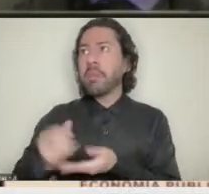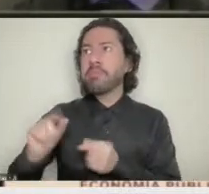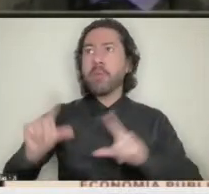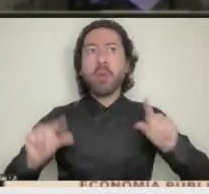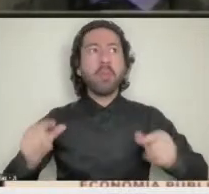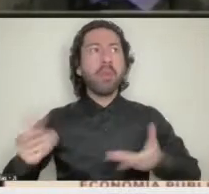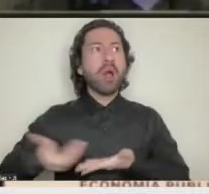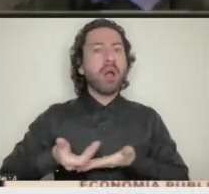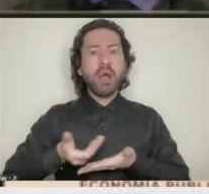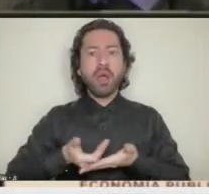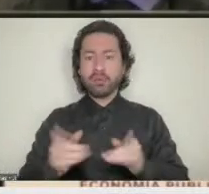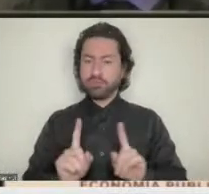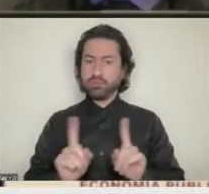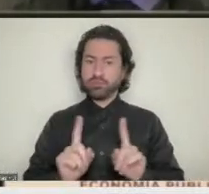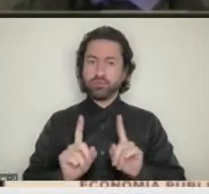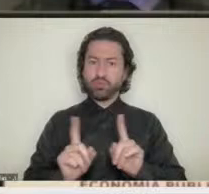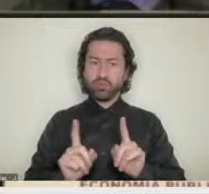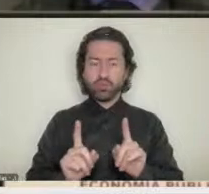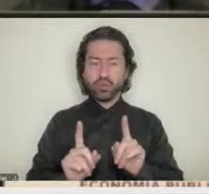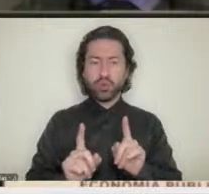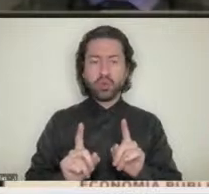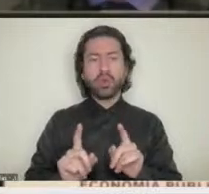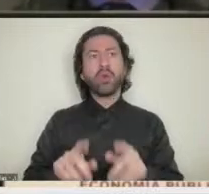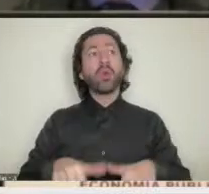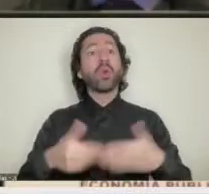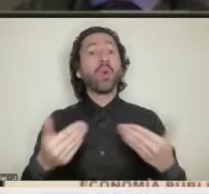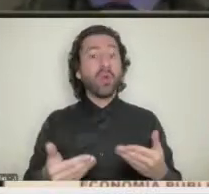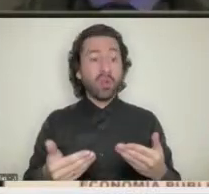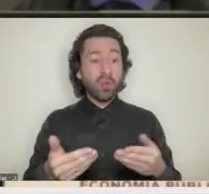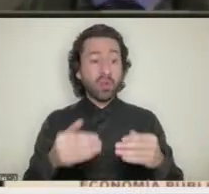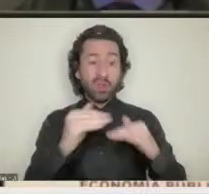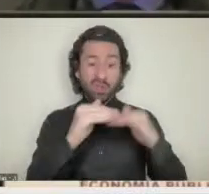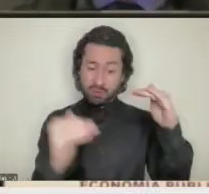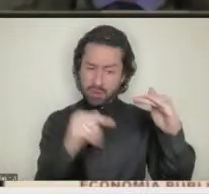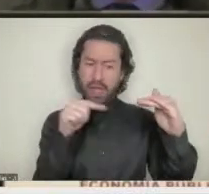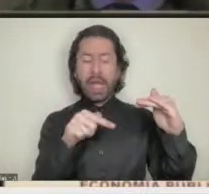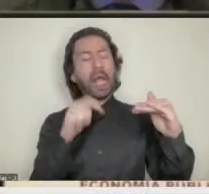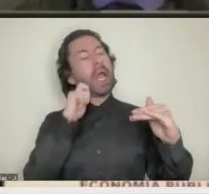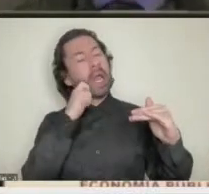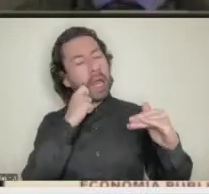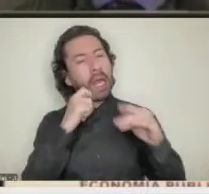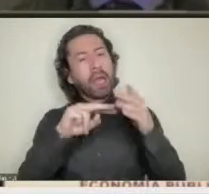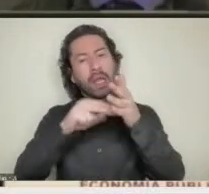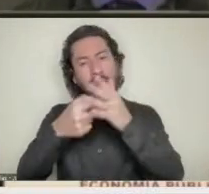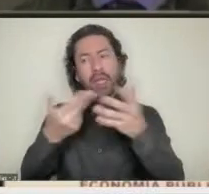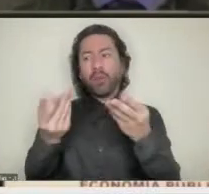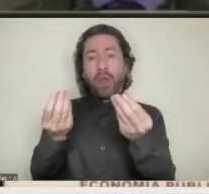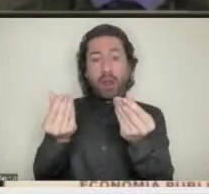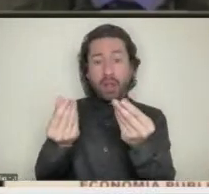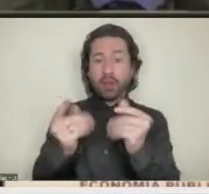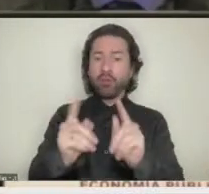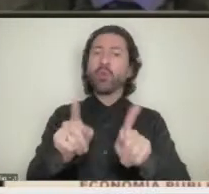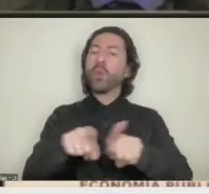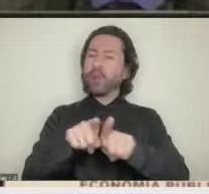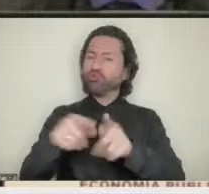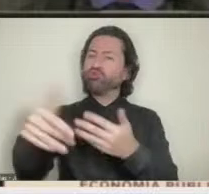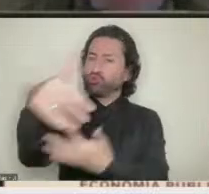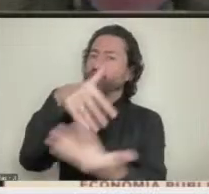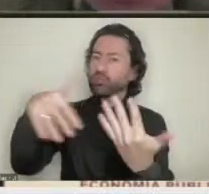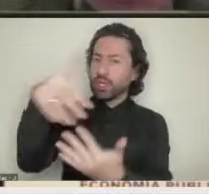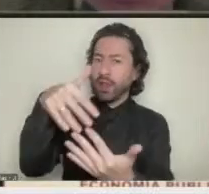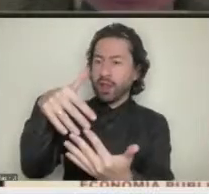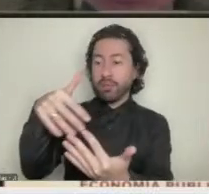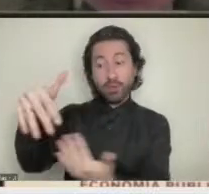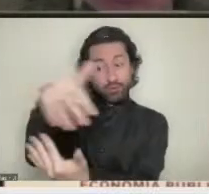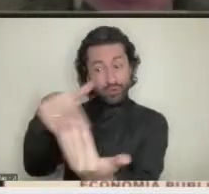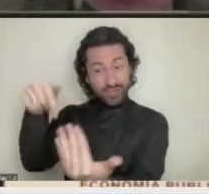income distribution. It is not merely an economic problem. Rather, it's a social problem as well. But